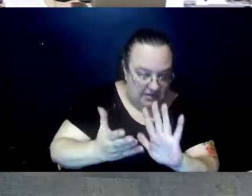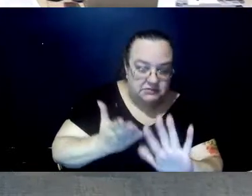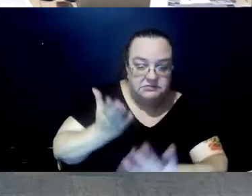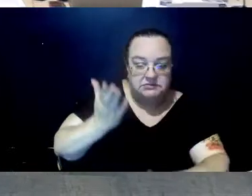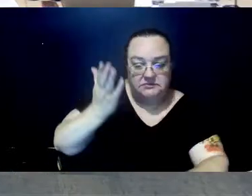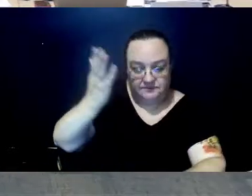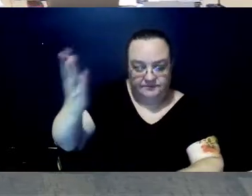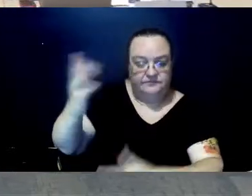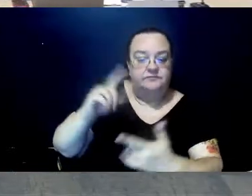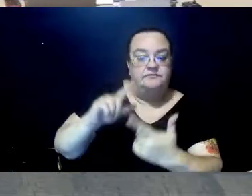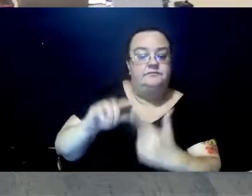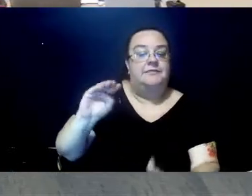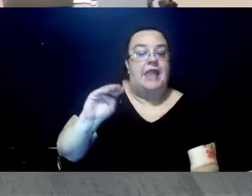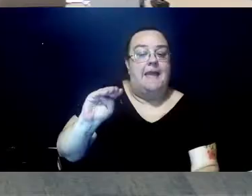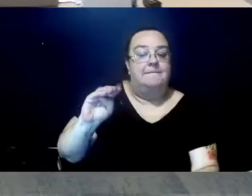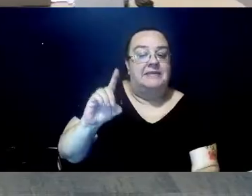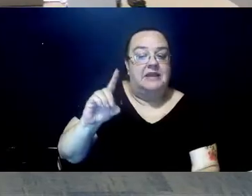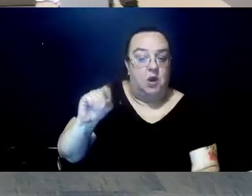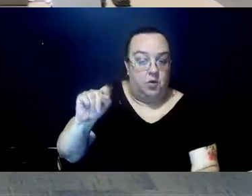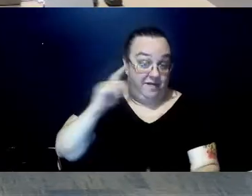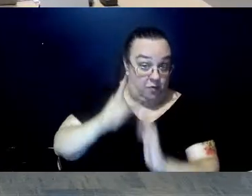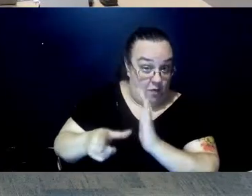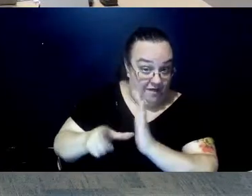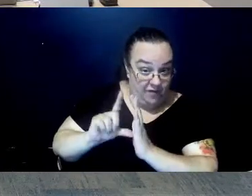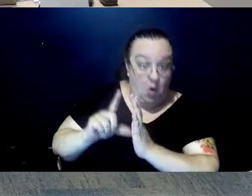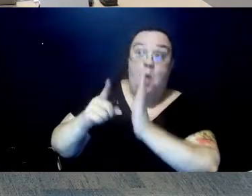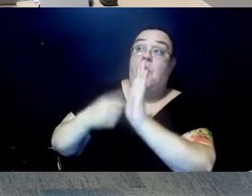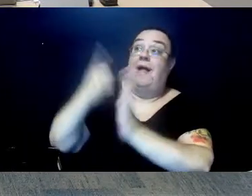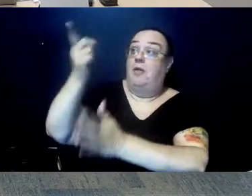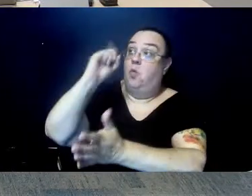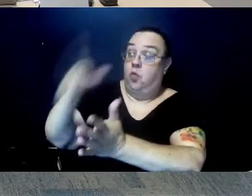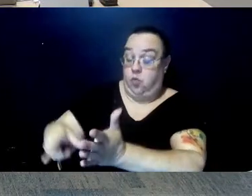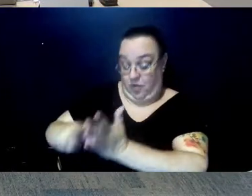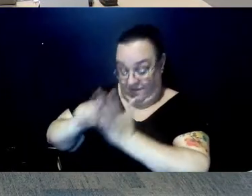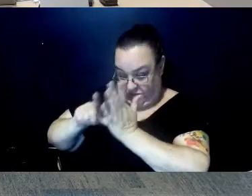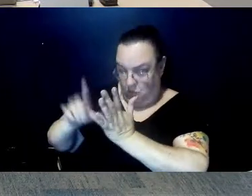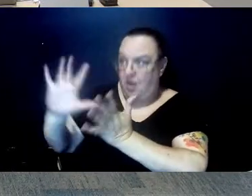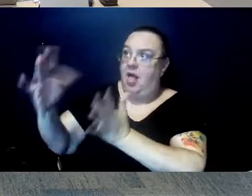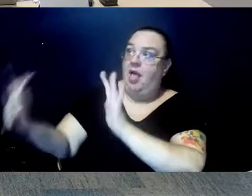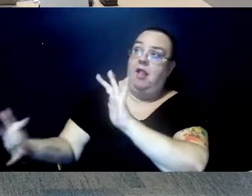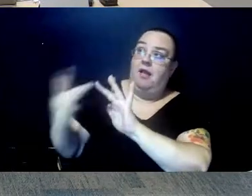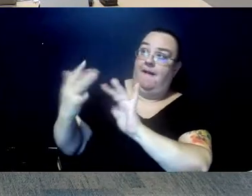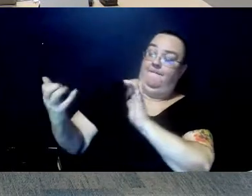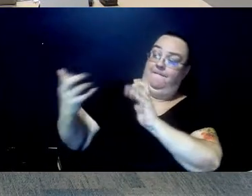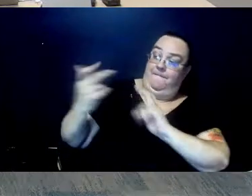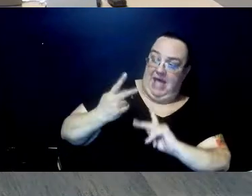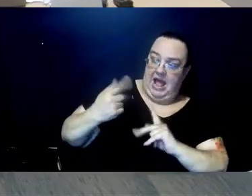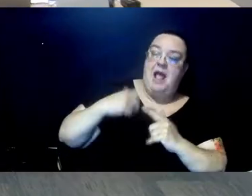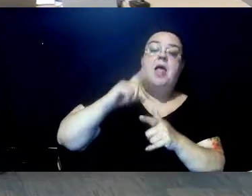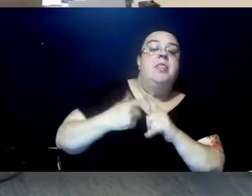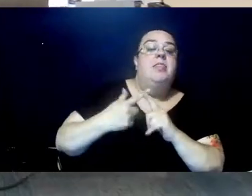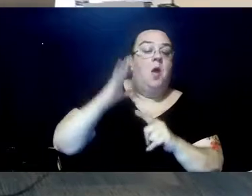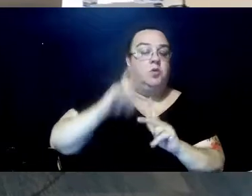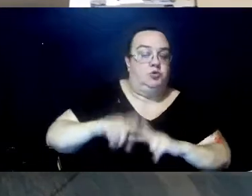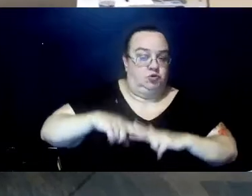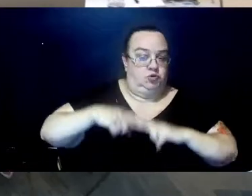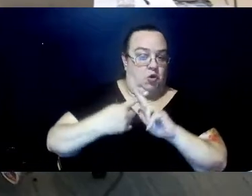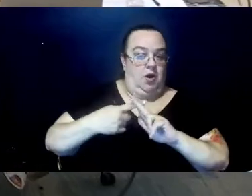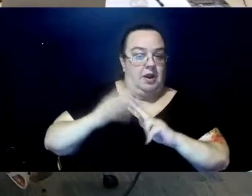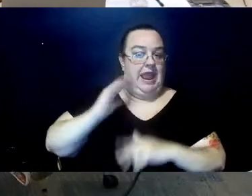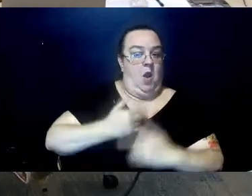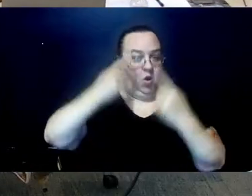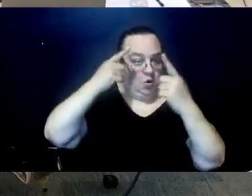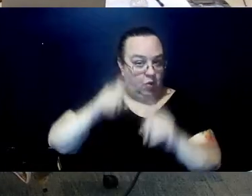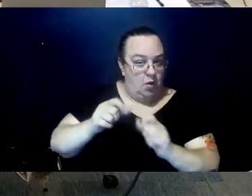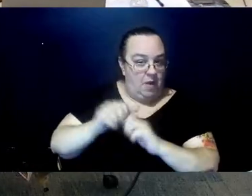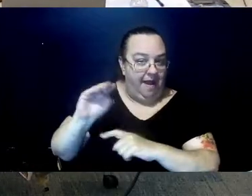review. Once MDOT has reviewed and gotten back to us, we'll be in the process of executing our agreement with MDOT, and we'll also be able to execute